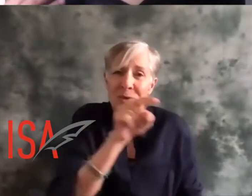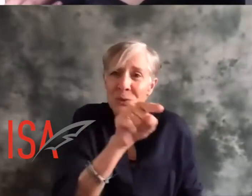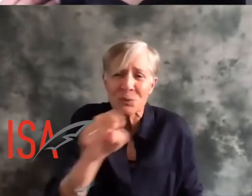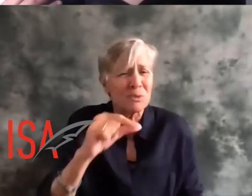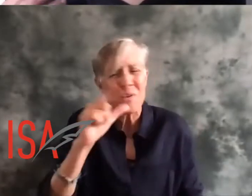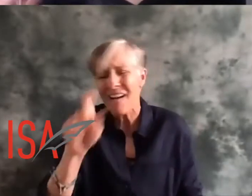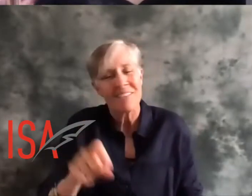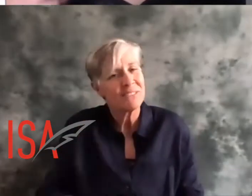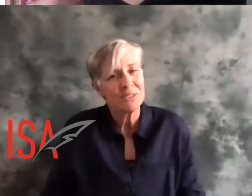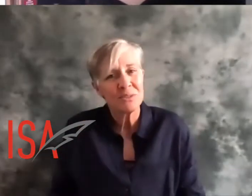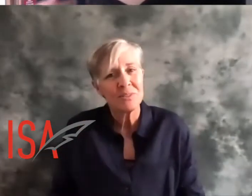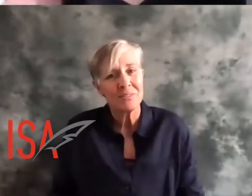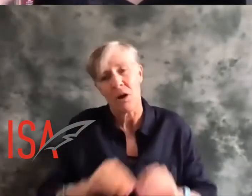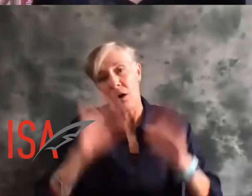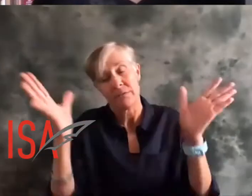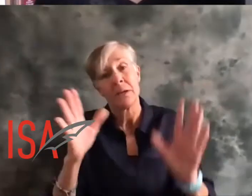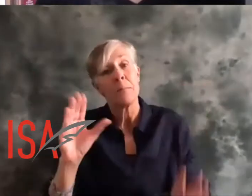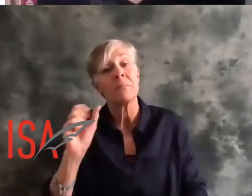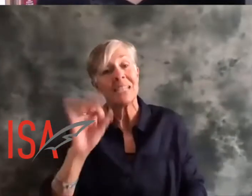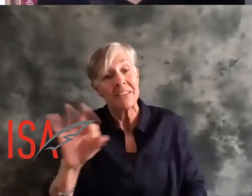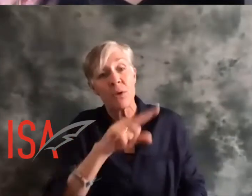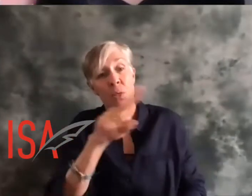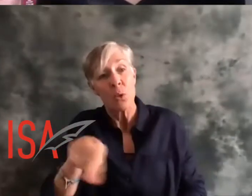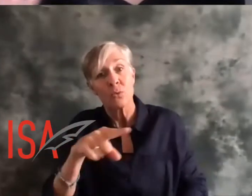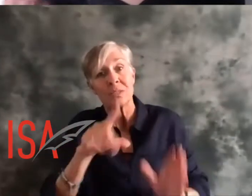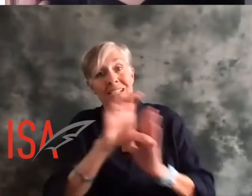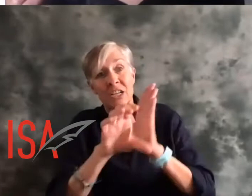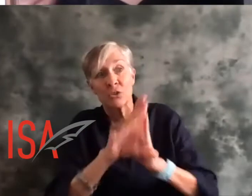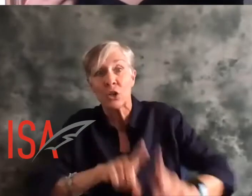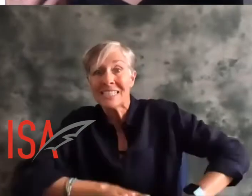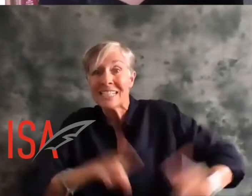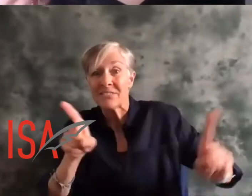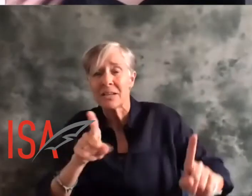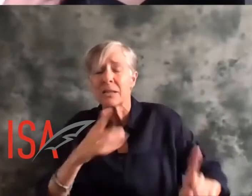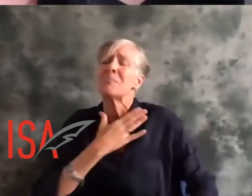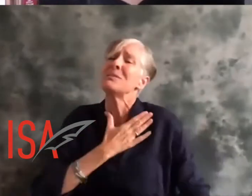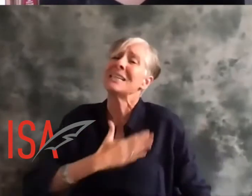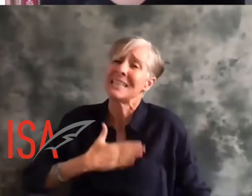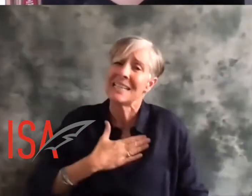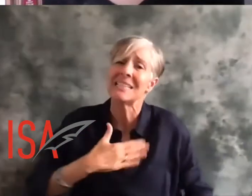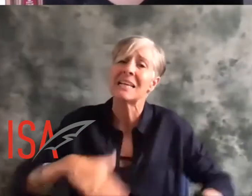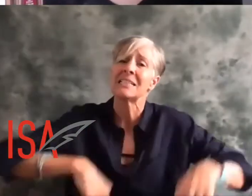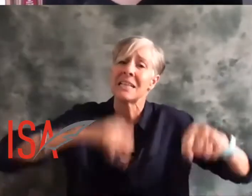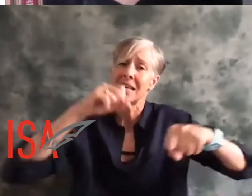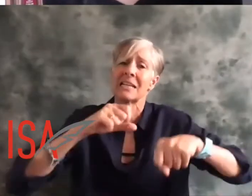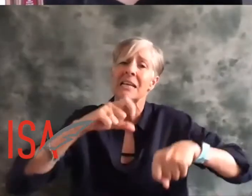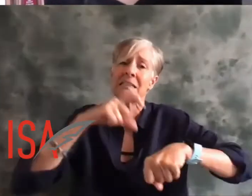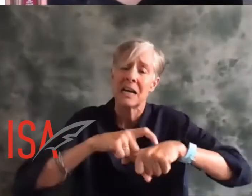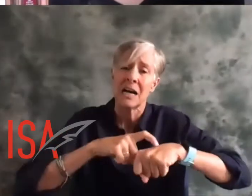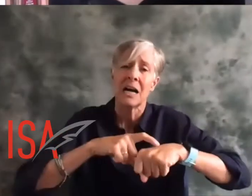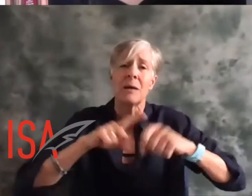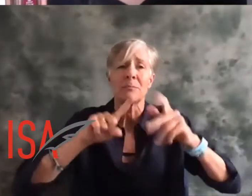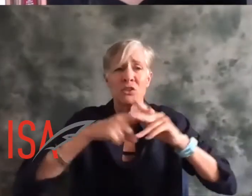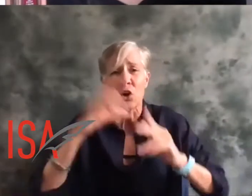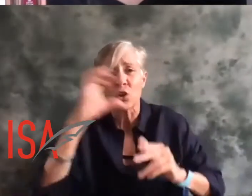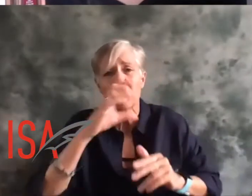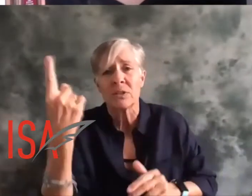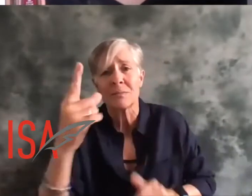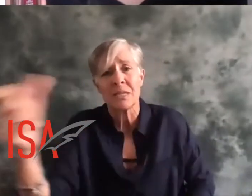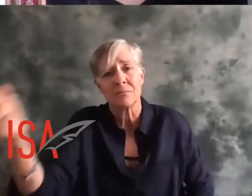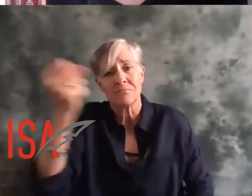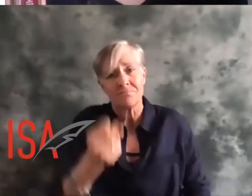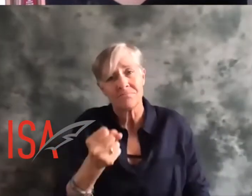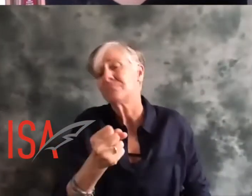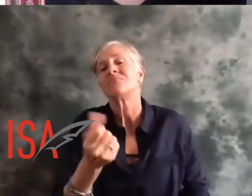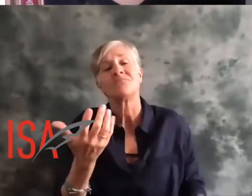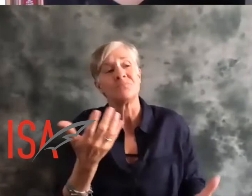obviously. But when they are not, please do take the initiative to find someone to help you out with that. Right.